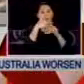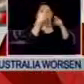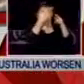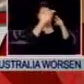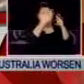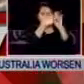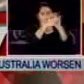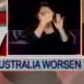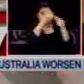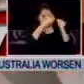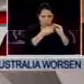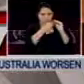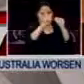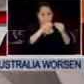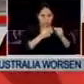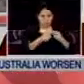089-141-007-12-9,